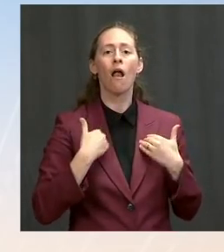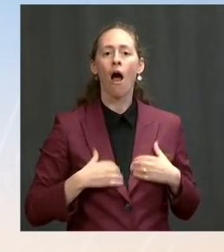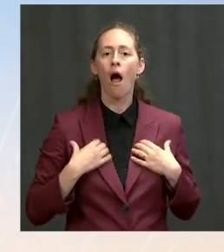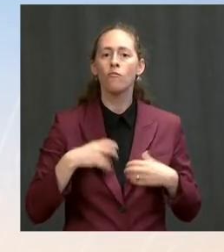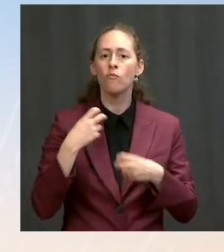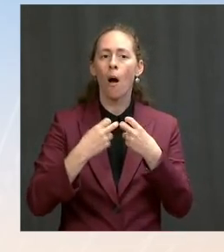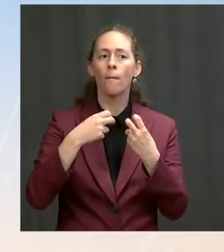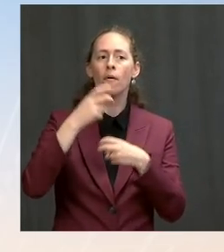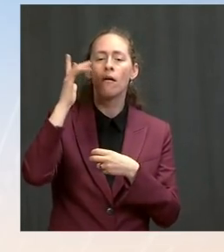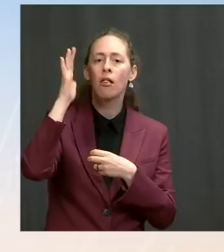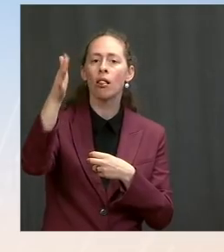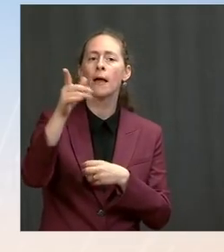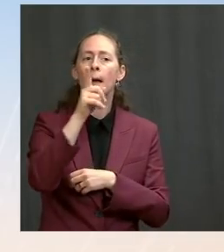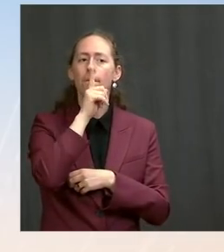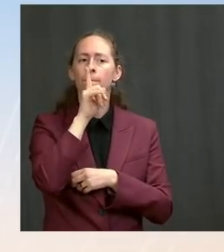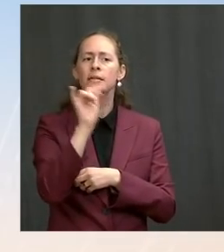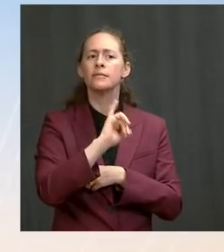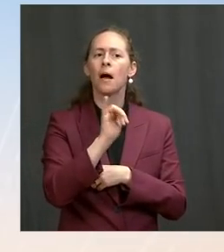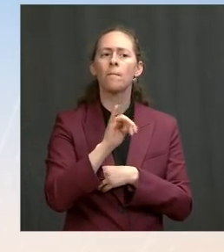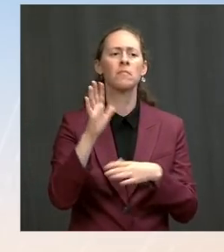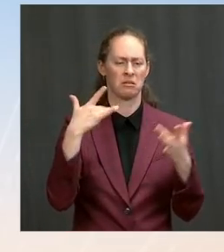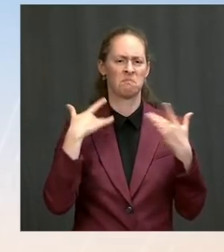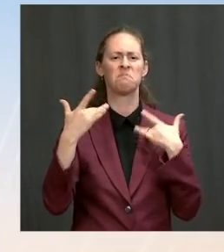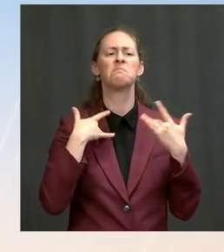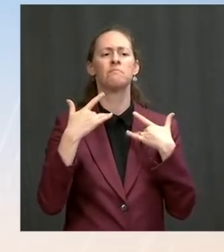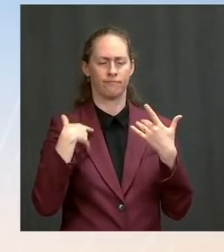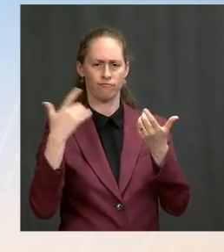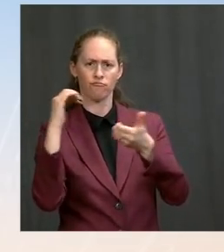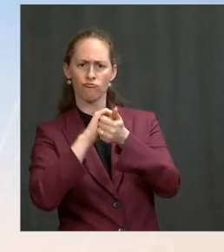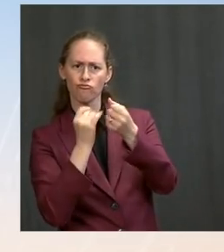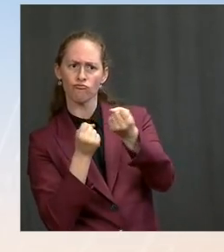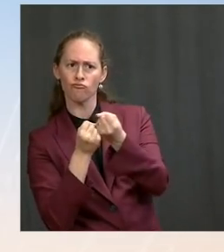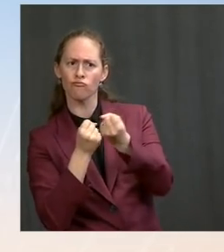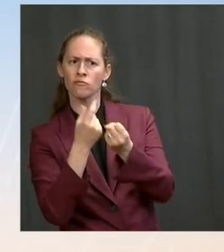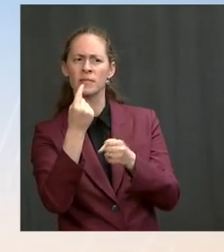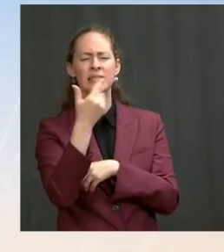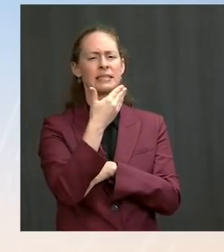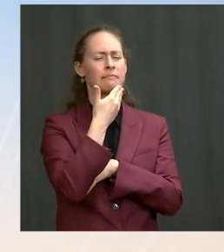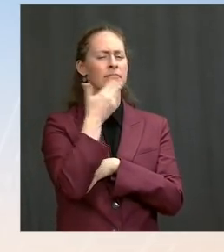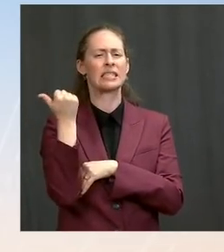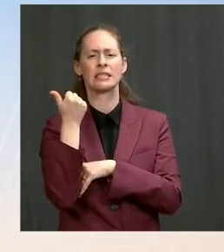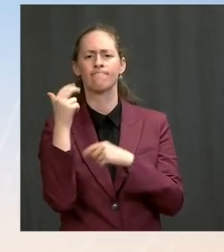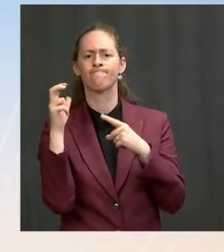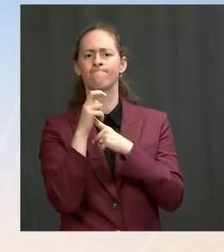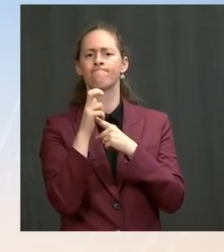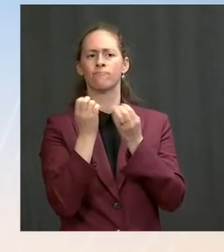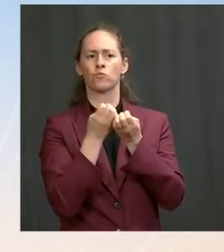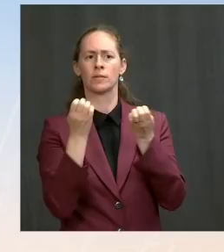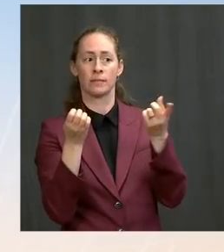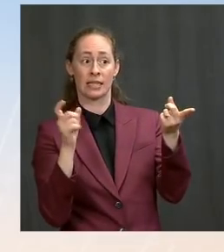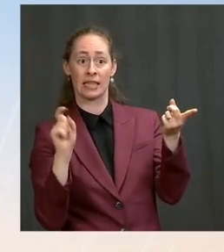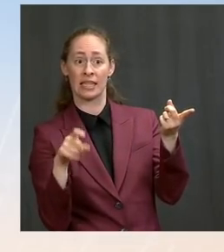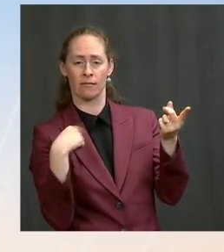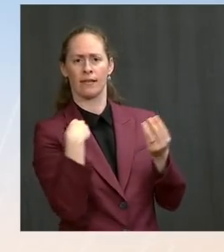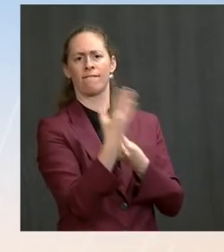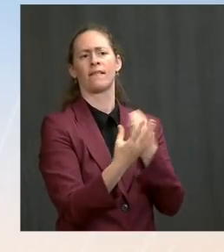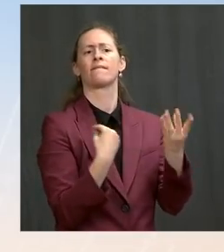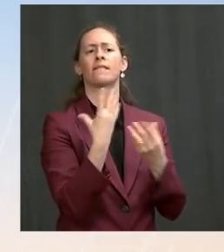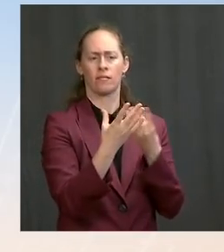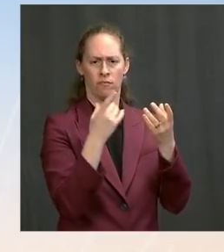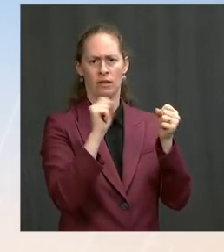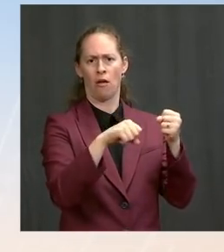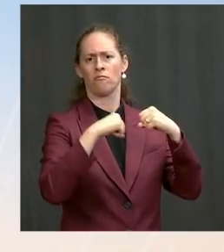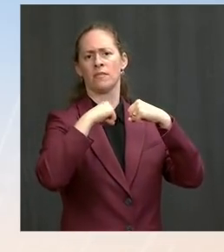is partnering with the sister agencies to provide the latest and best information so that those on the ground can govern themselves in a very safe